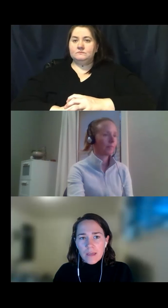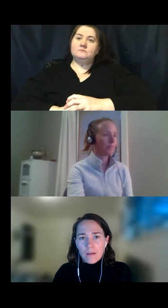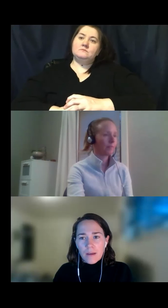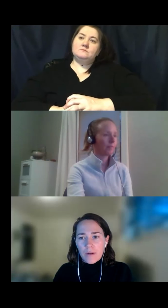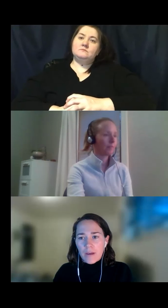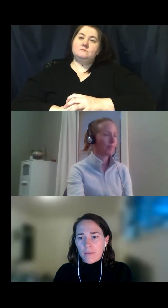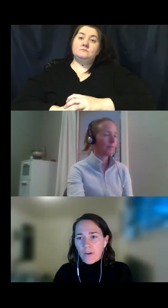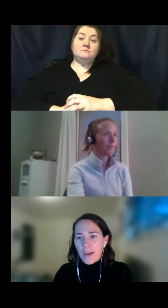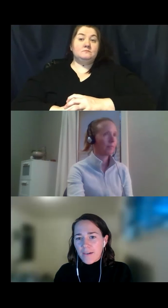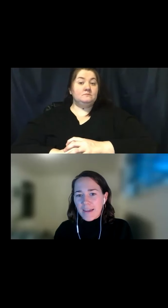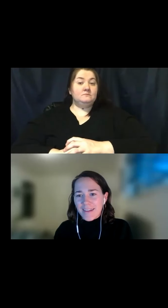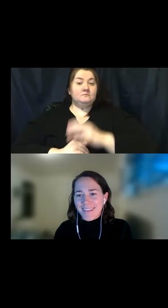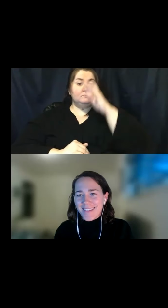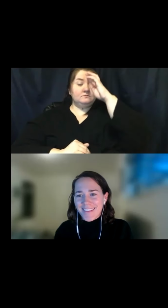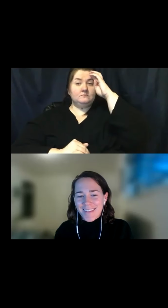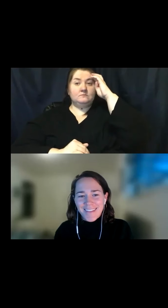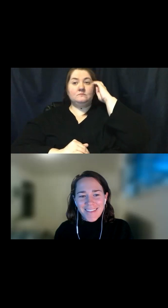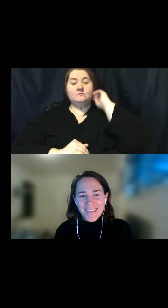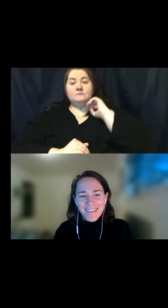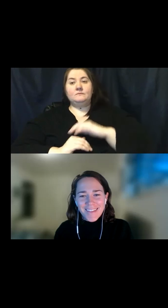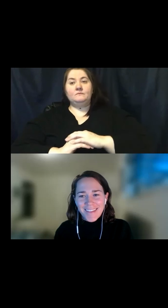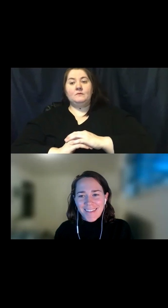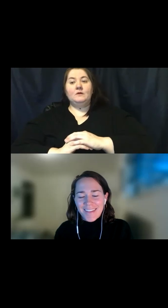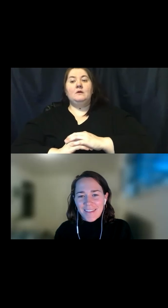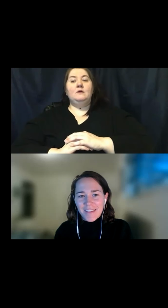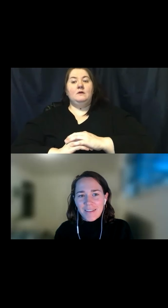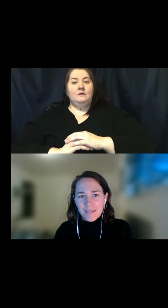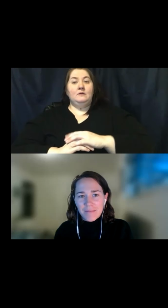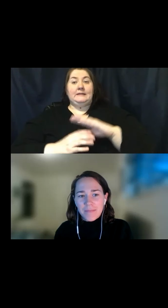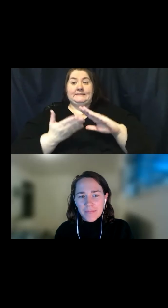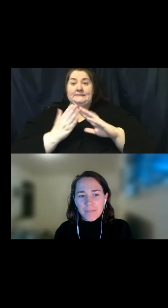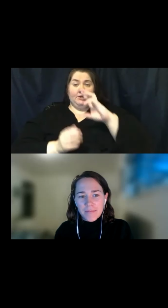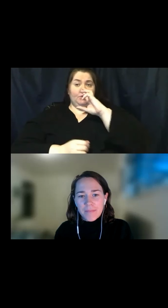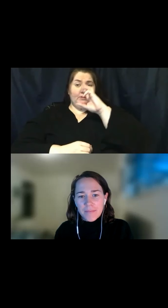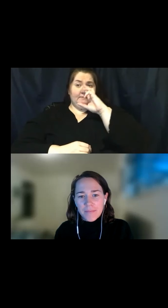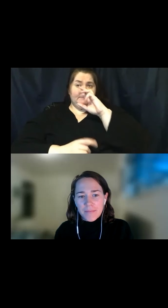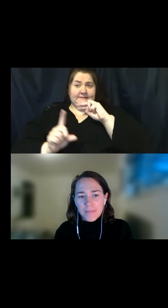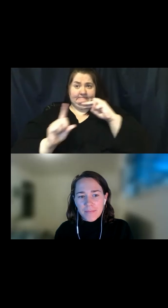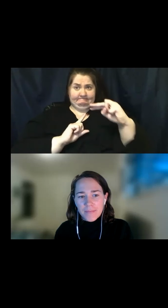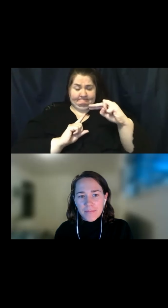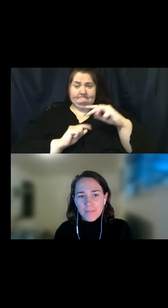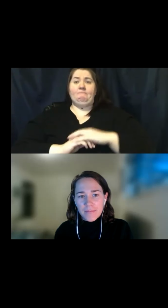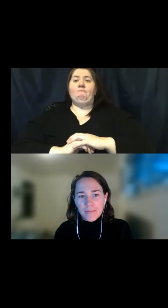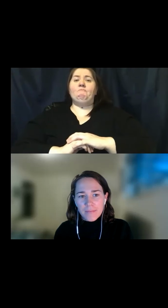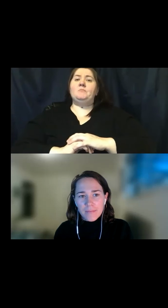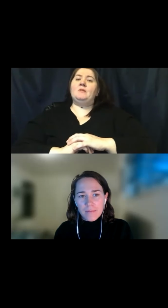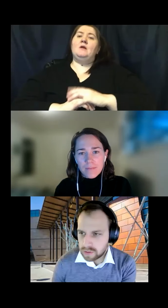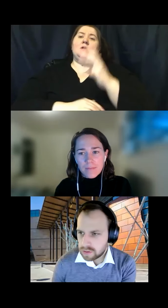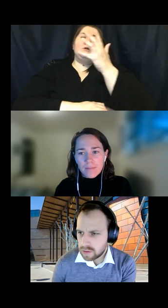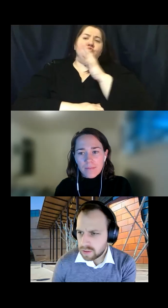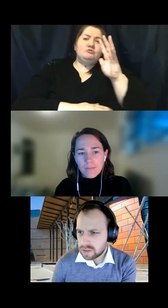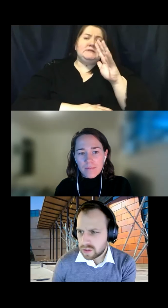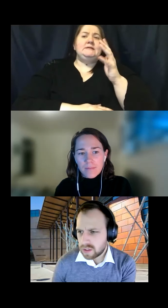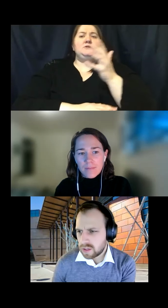And Does if anyone have? Oh yeah, go ahead. Yeah, sorry. From the city of Redmond standpoint, when it comes to trees and tree